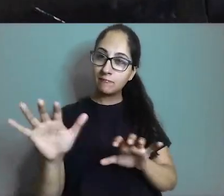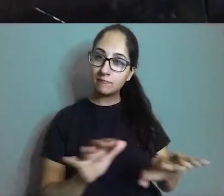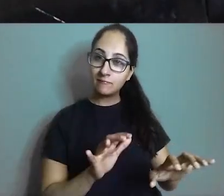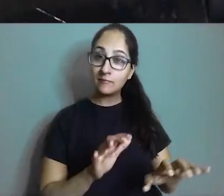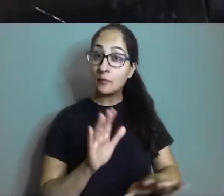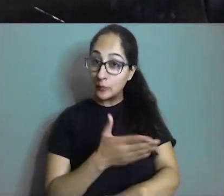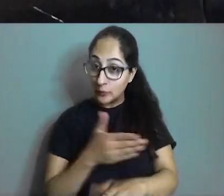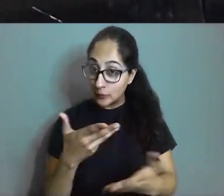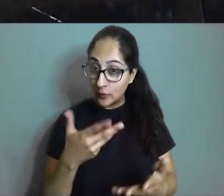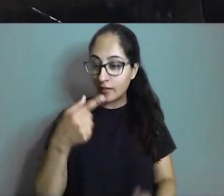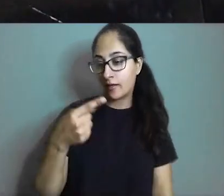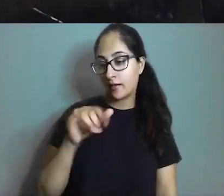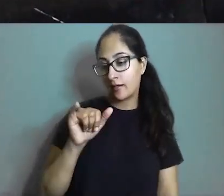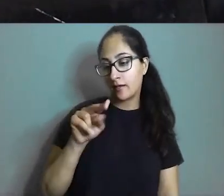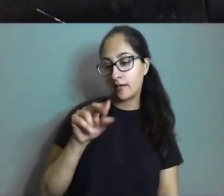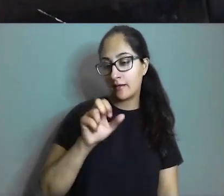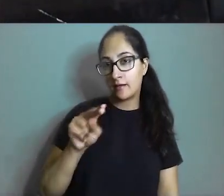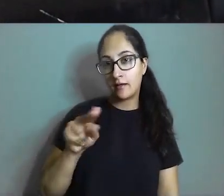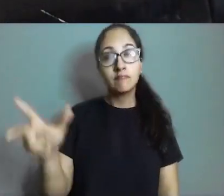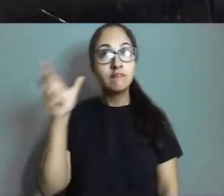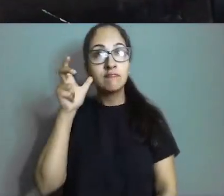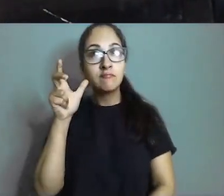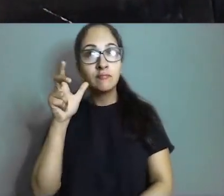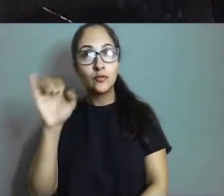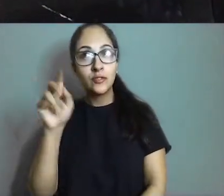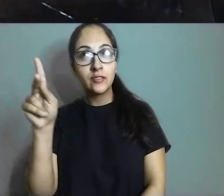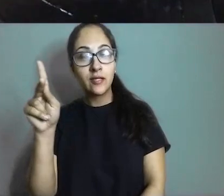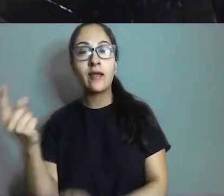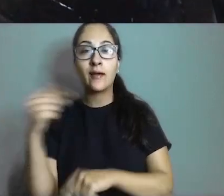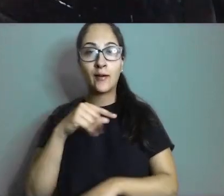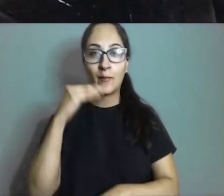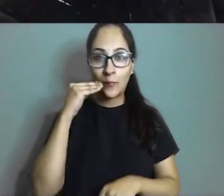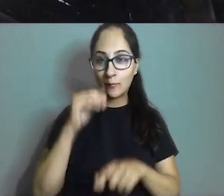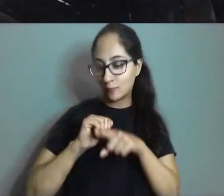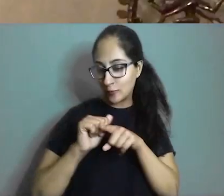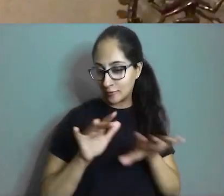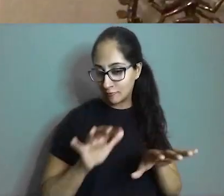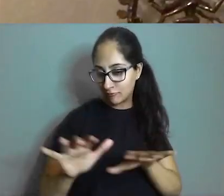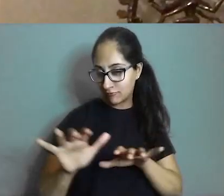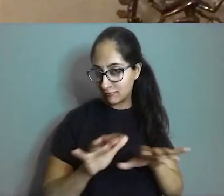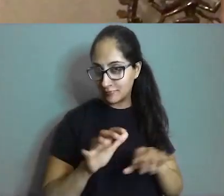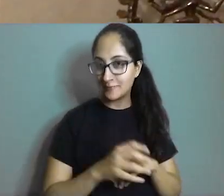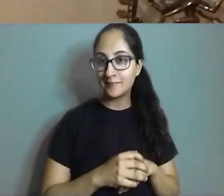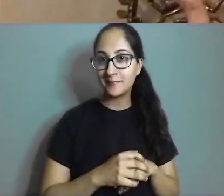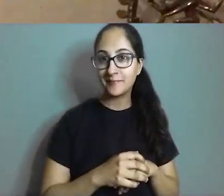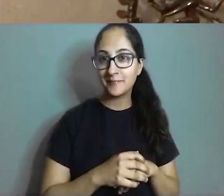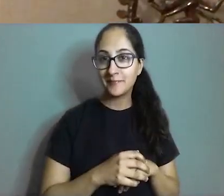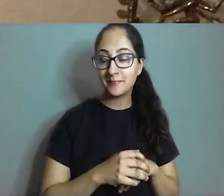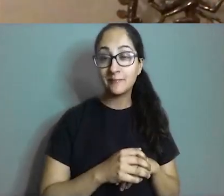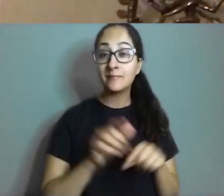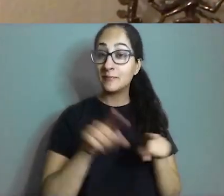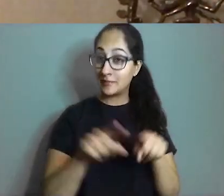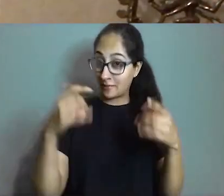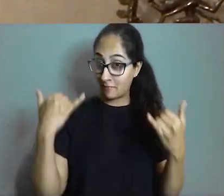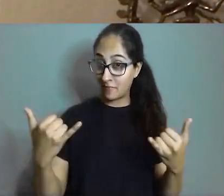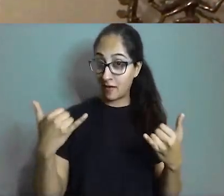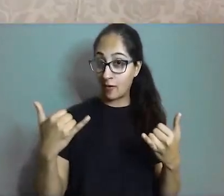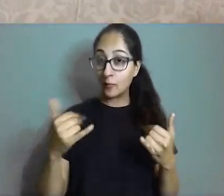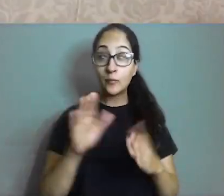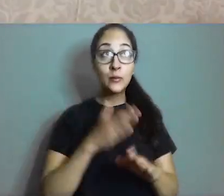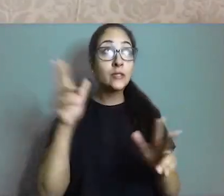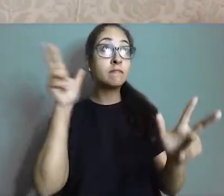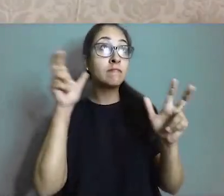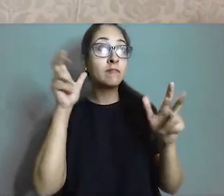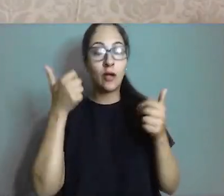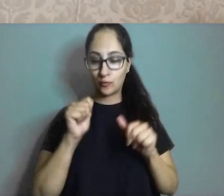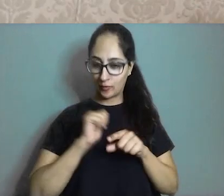the piano. And this is something that I still love to do today in recreating music that I hear.